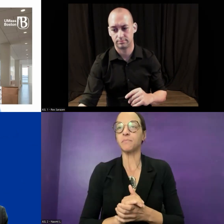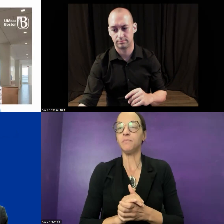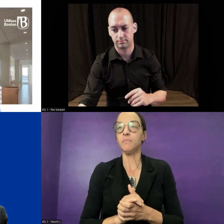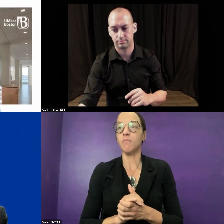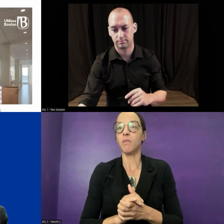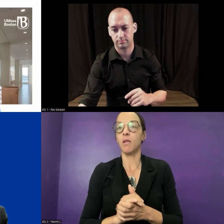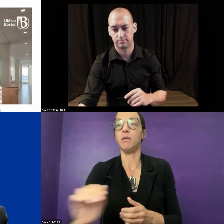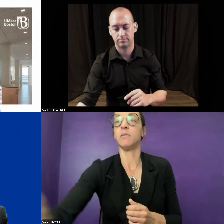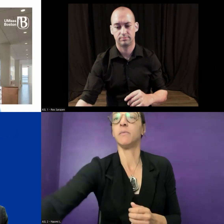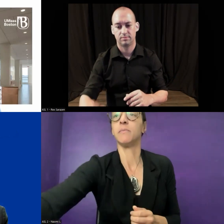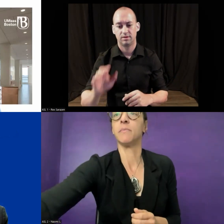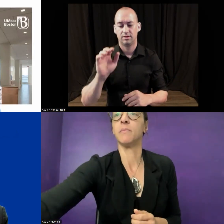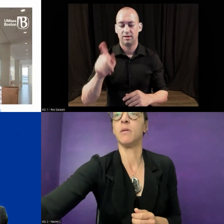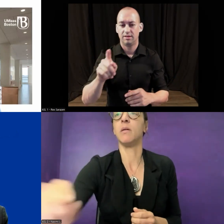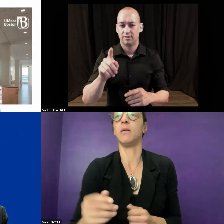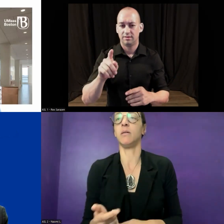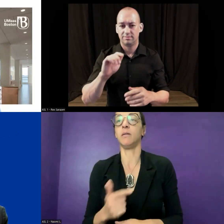at the start today?